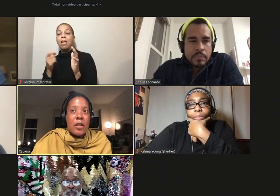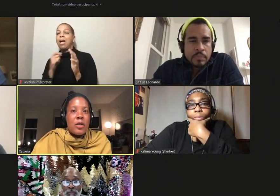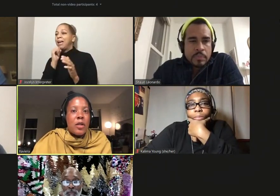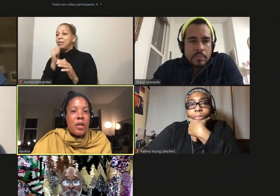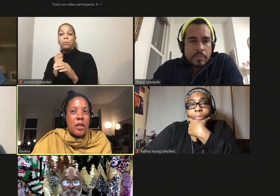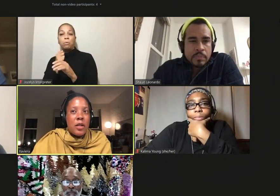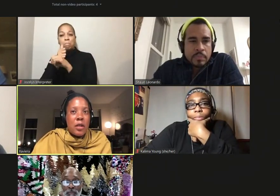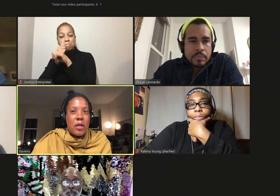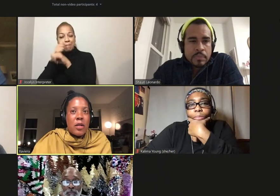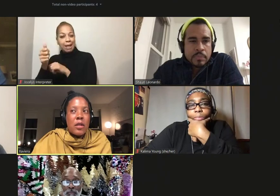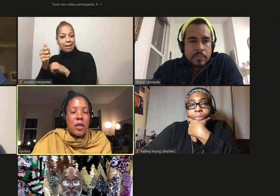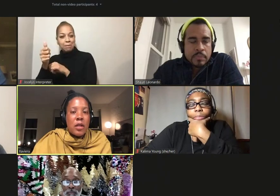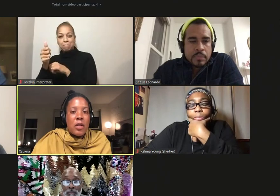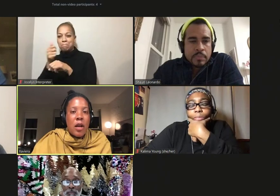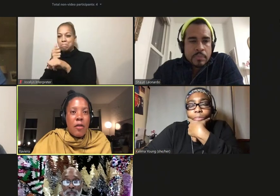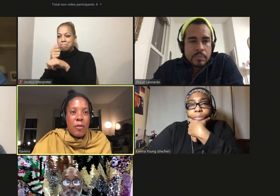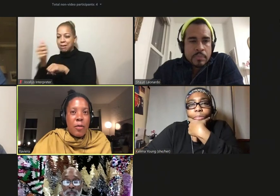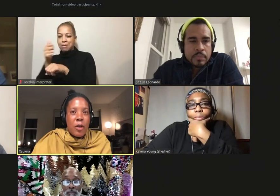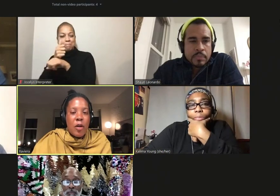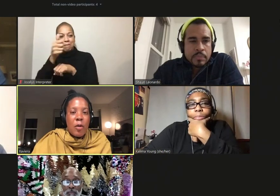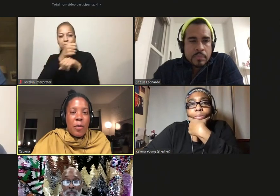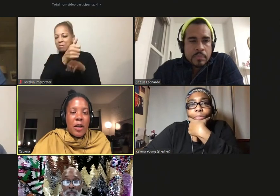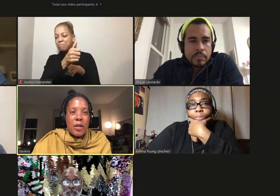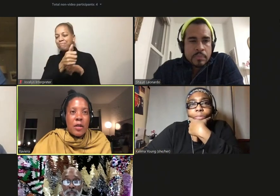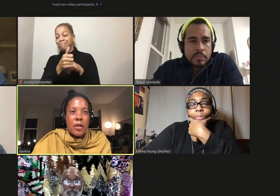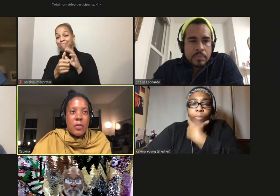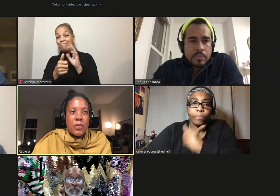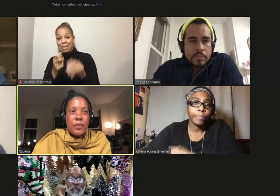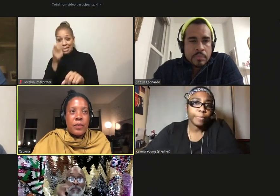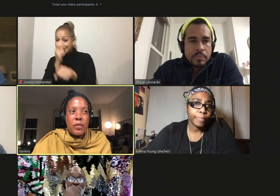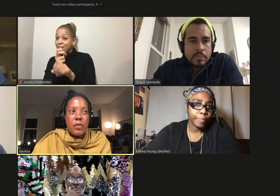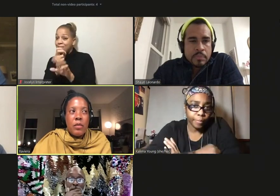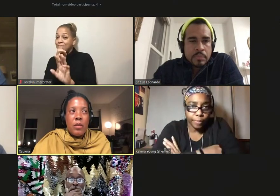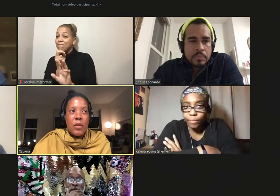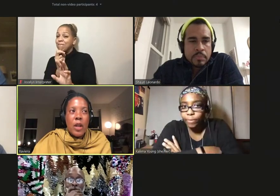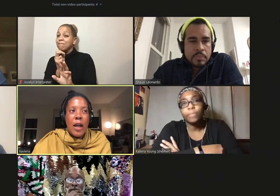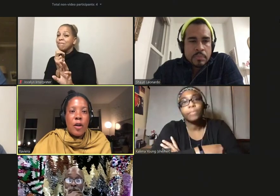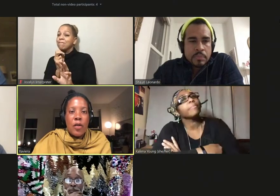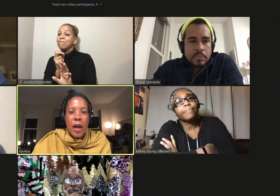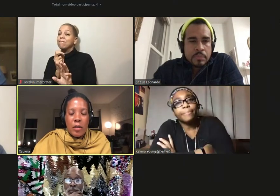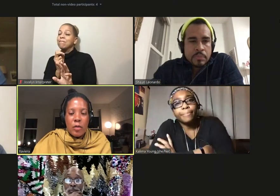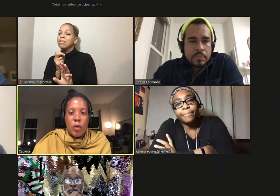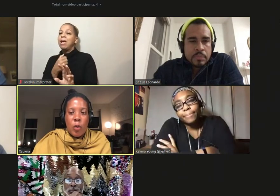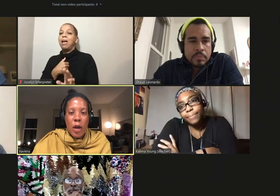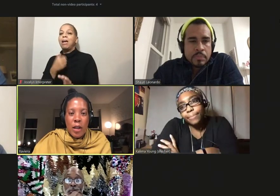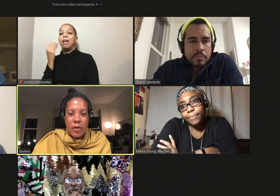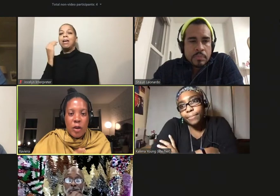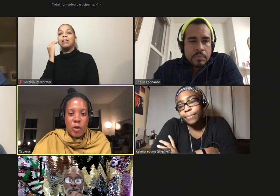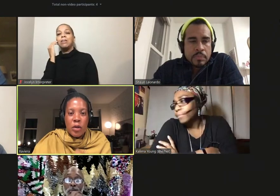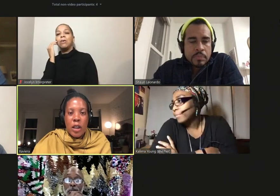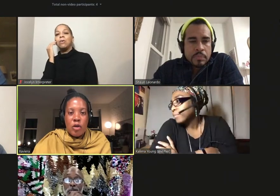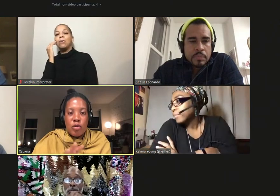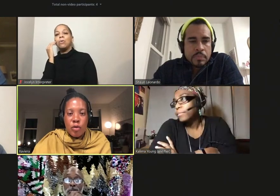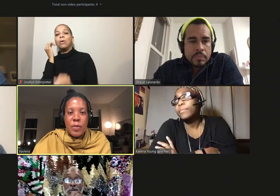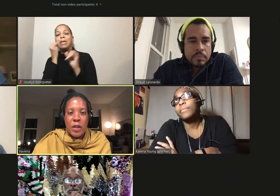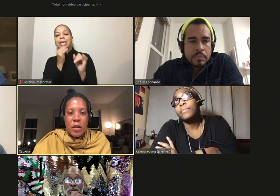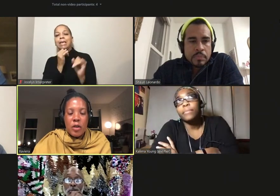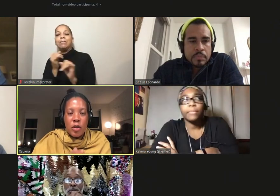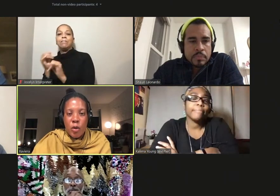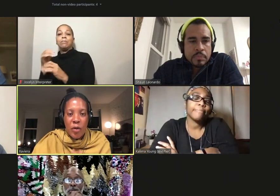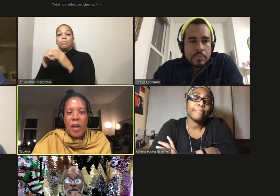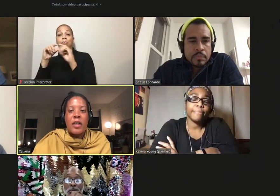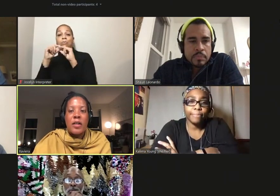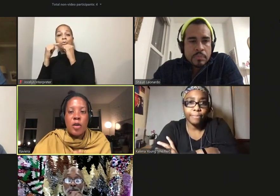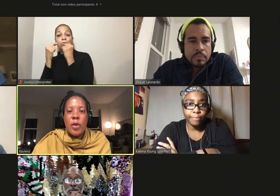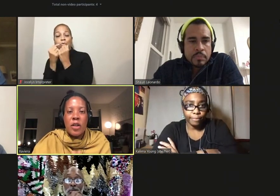and this is tough, you know, because I know that individuals and groups